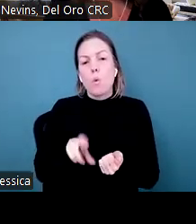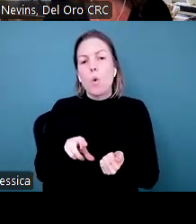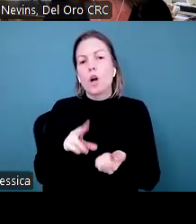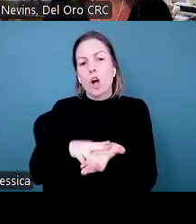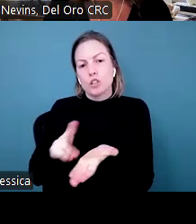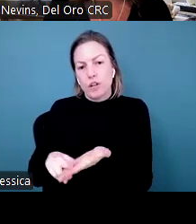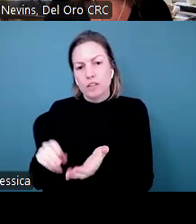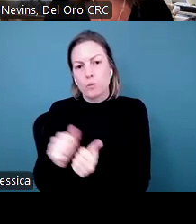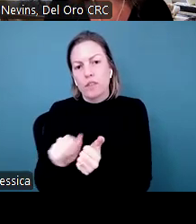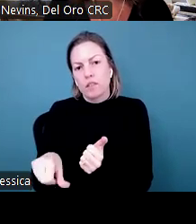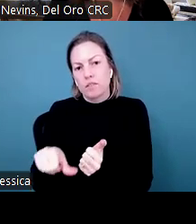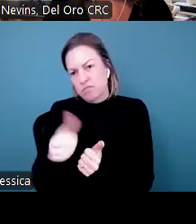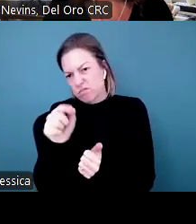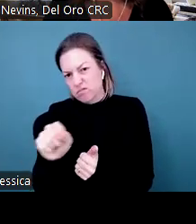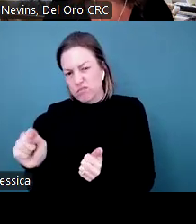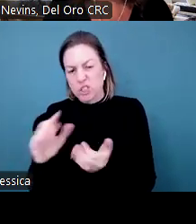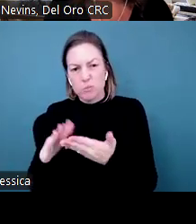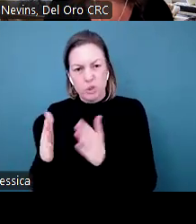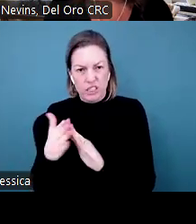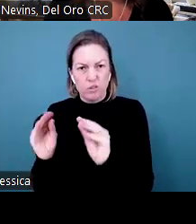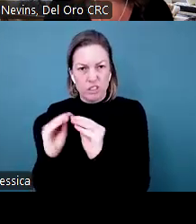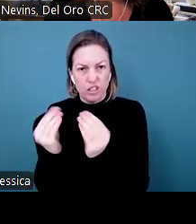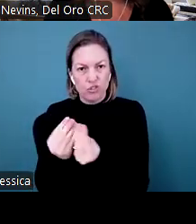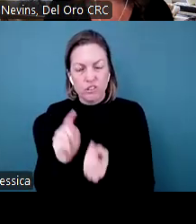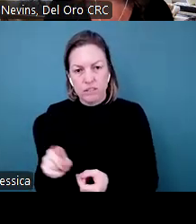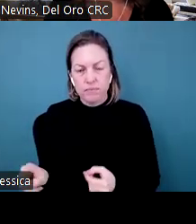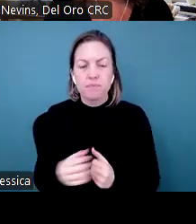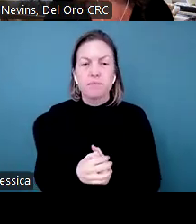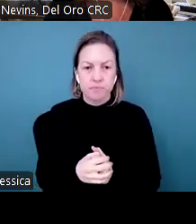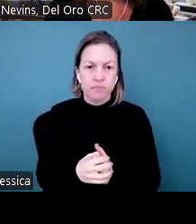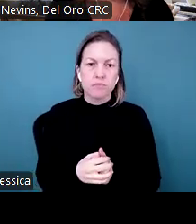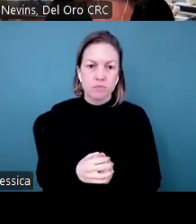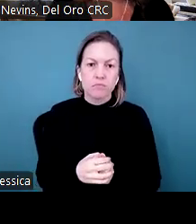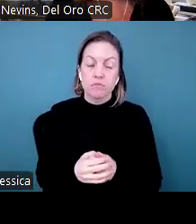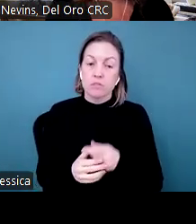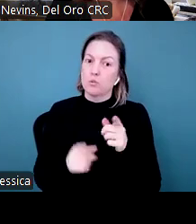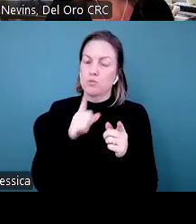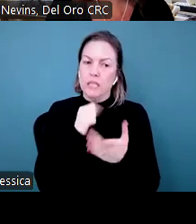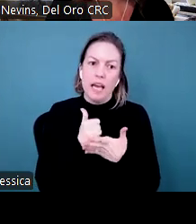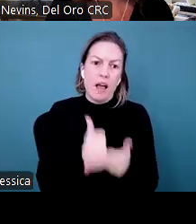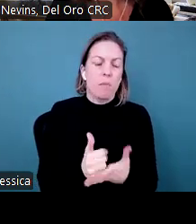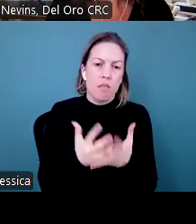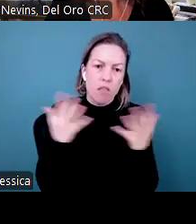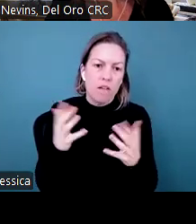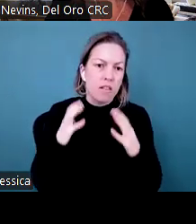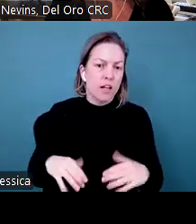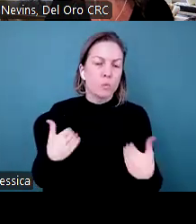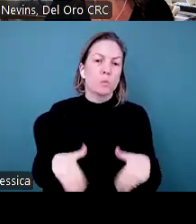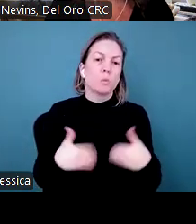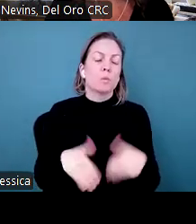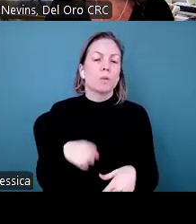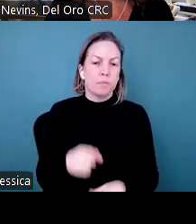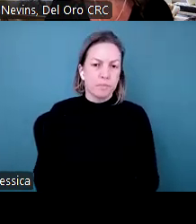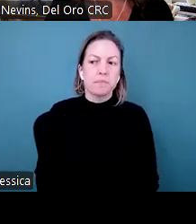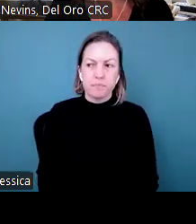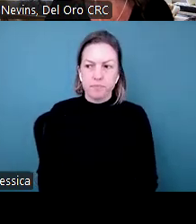subcontracted out into the community. We find that this can be pivotal for a lot of our clients, that